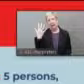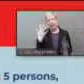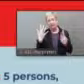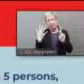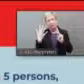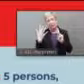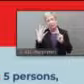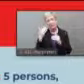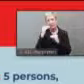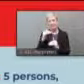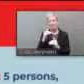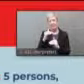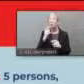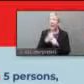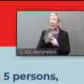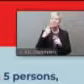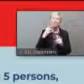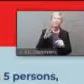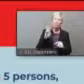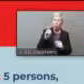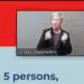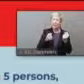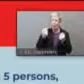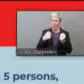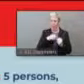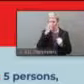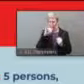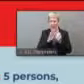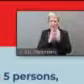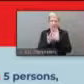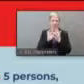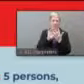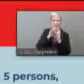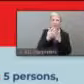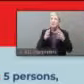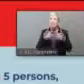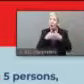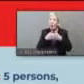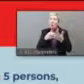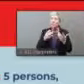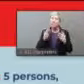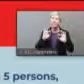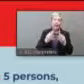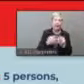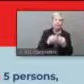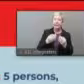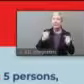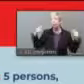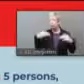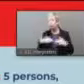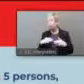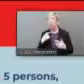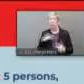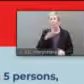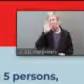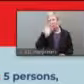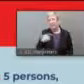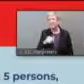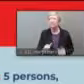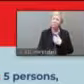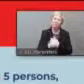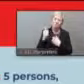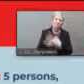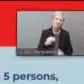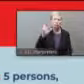this person-to-person, particularly family gatherings, are really risky. Close contact businesses,